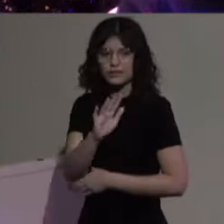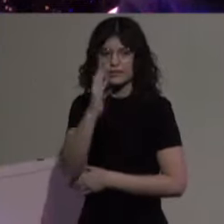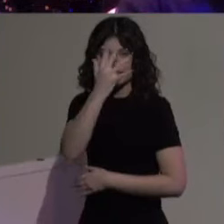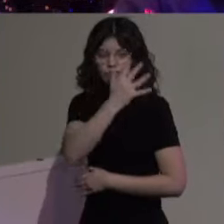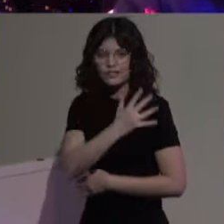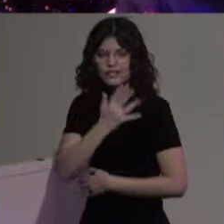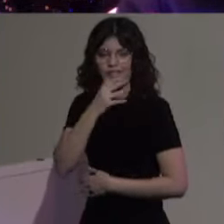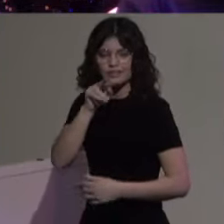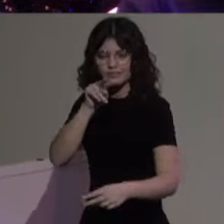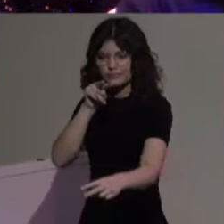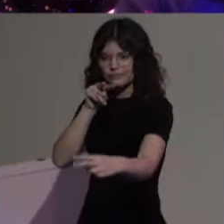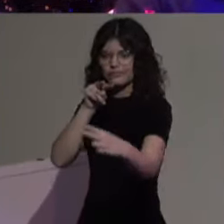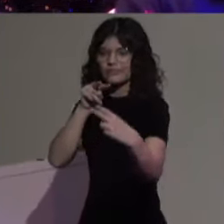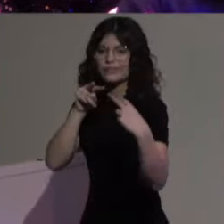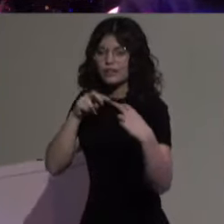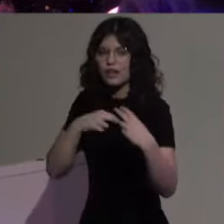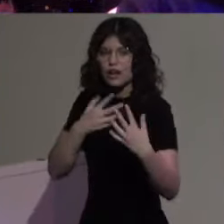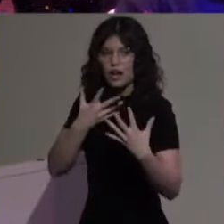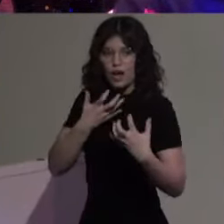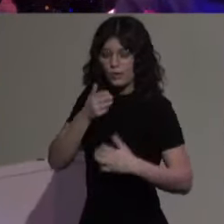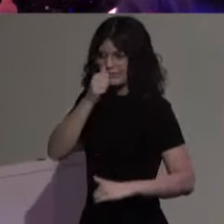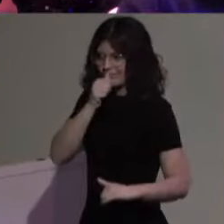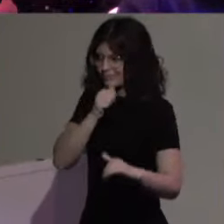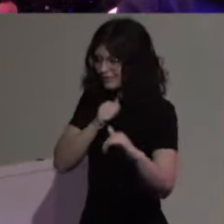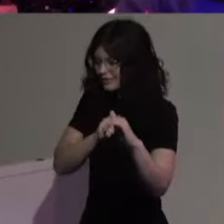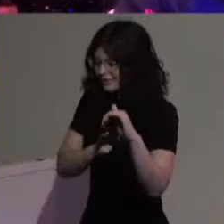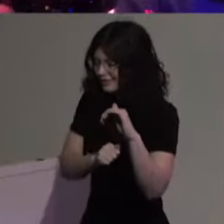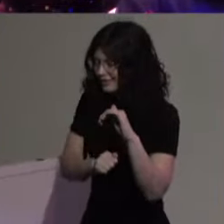Face. You looked me in the eye and then I wanted to